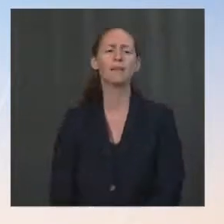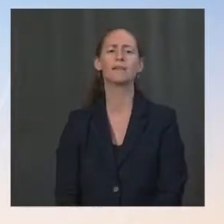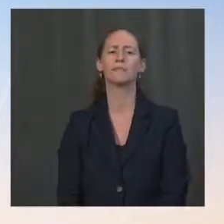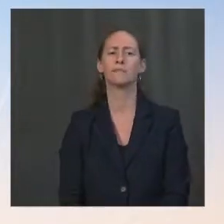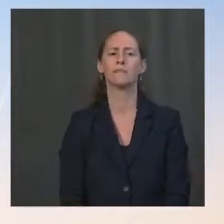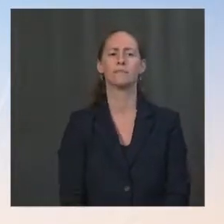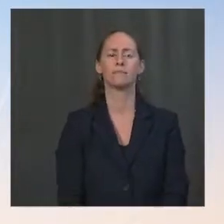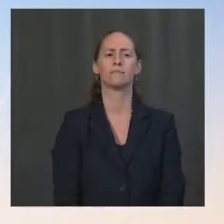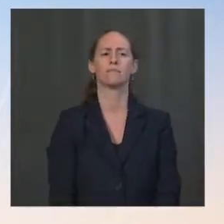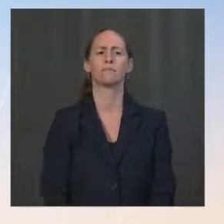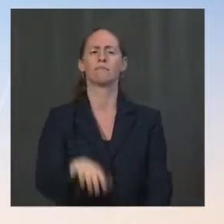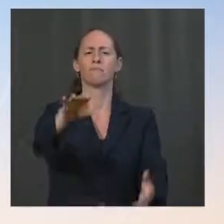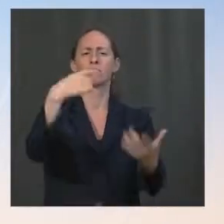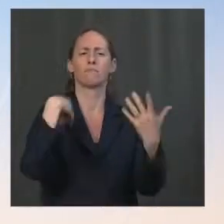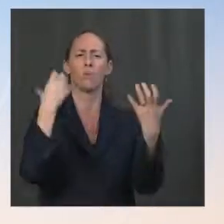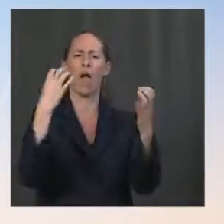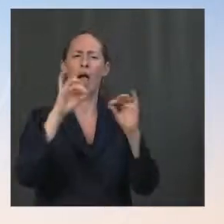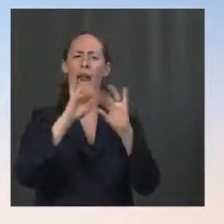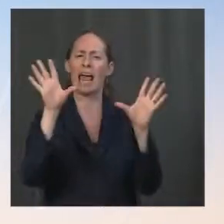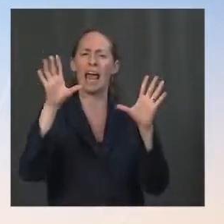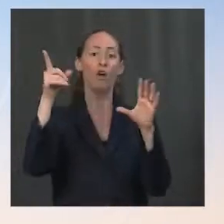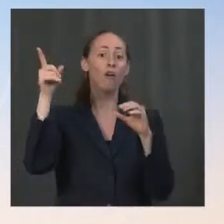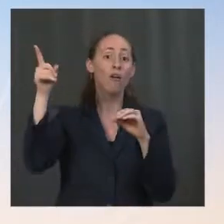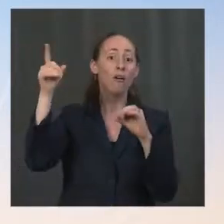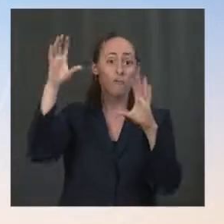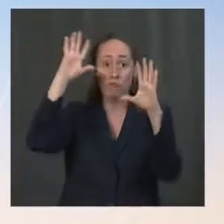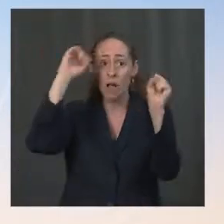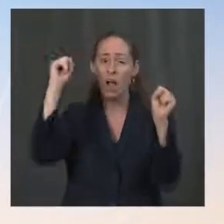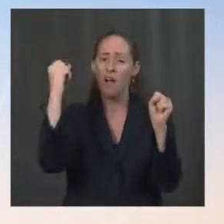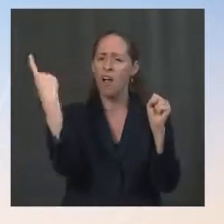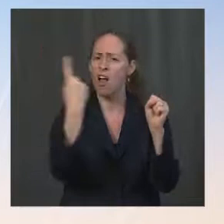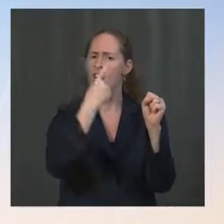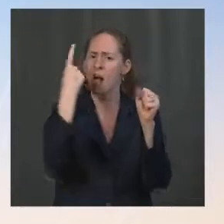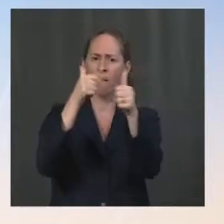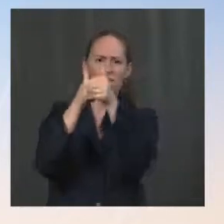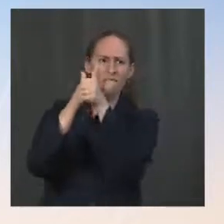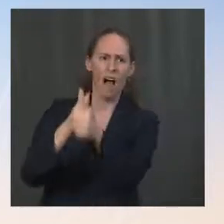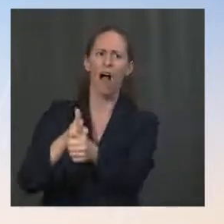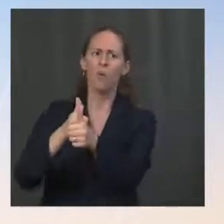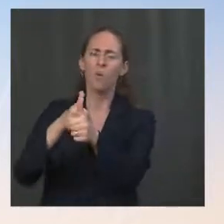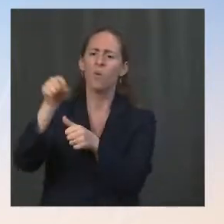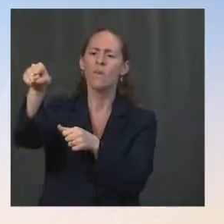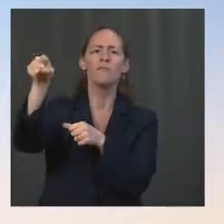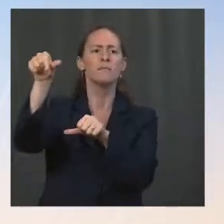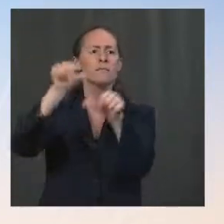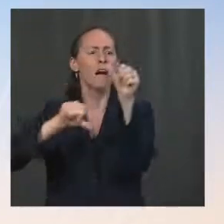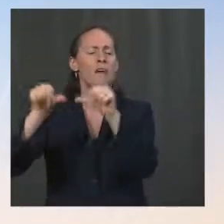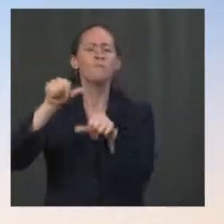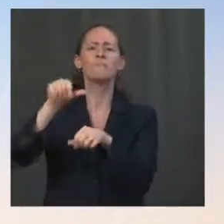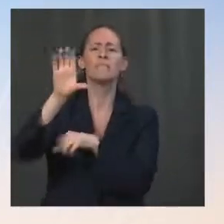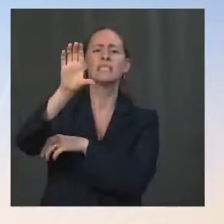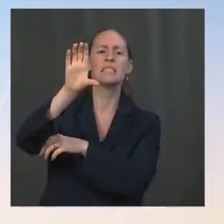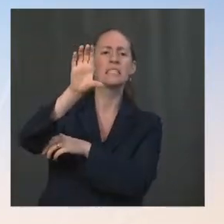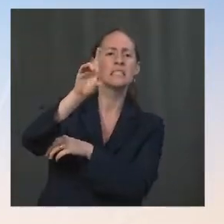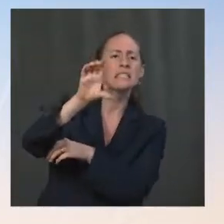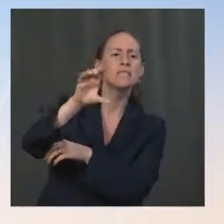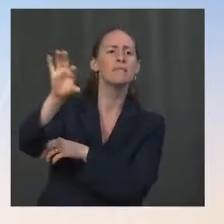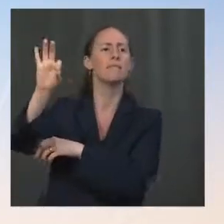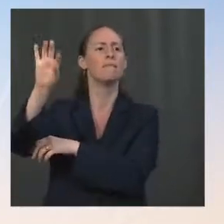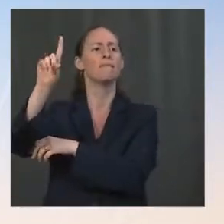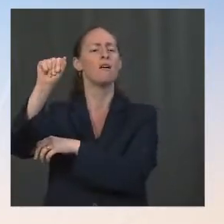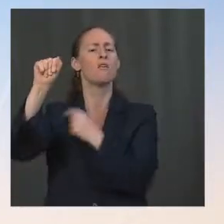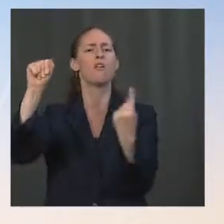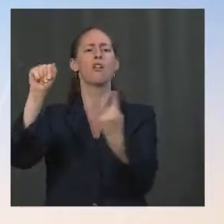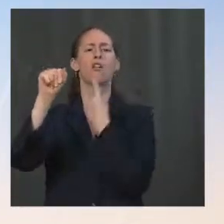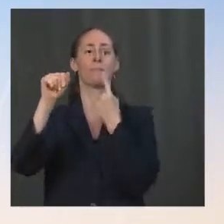any guidance by the CDC and the FDA and his health and medical experts. That guidance continues to be 8 months. That has